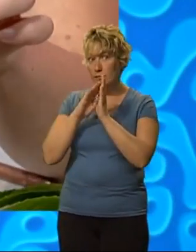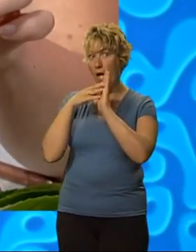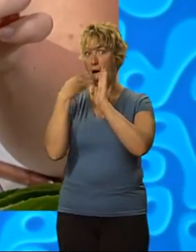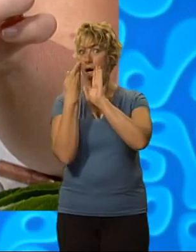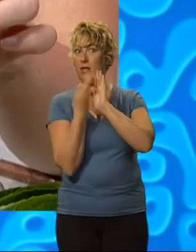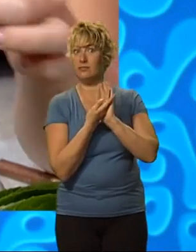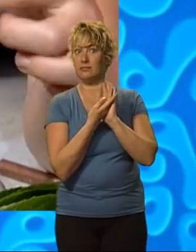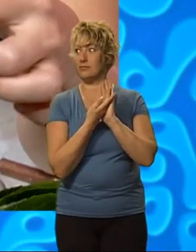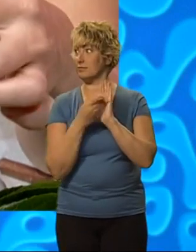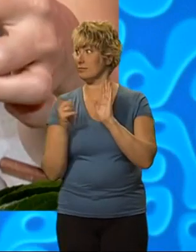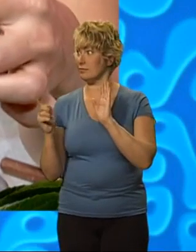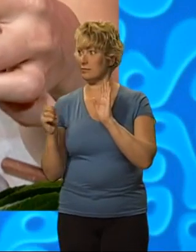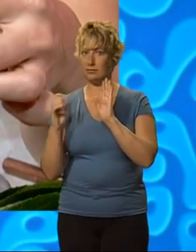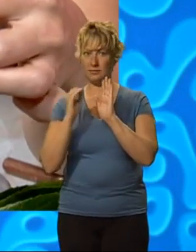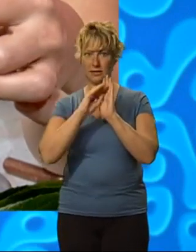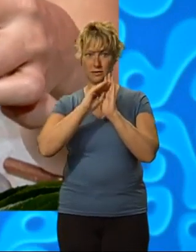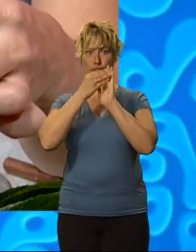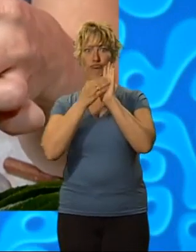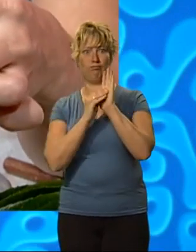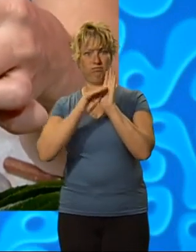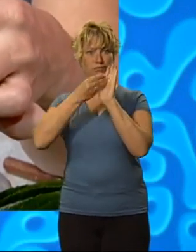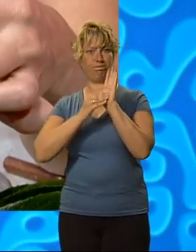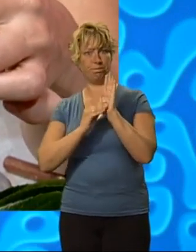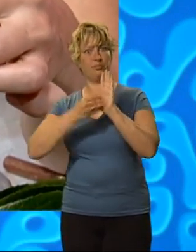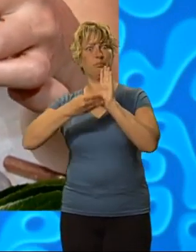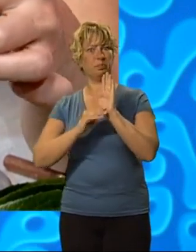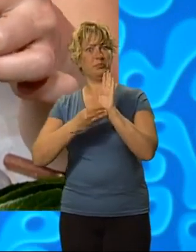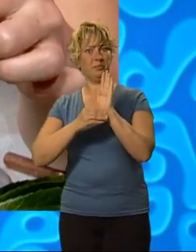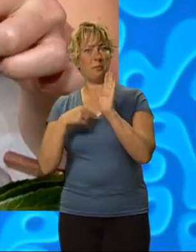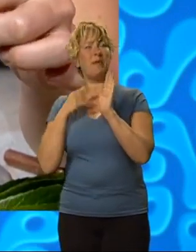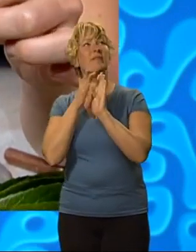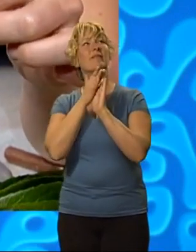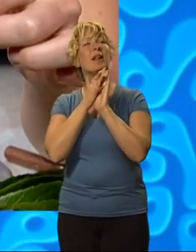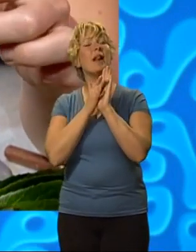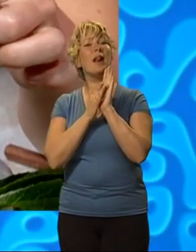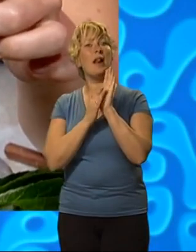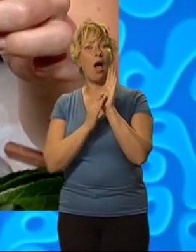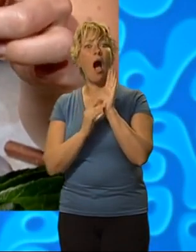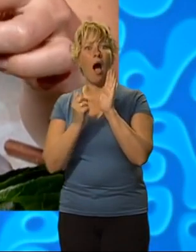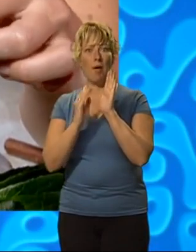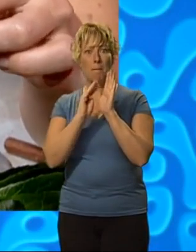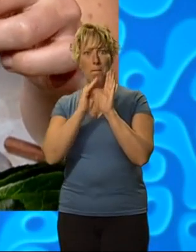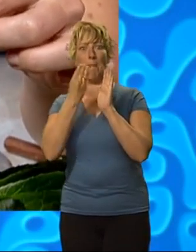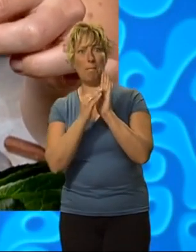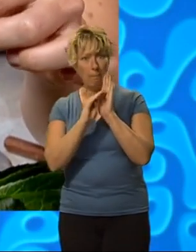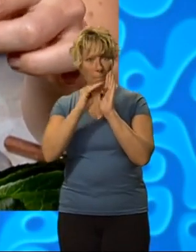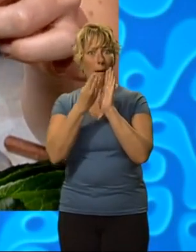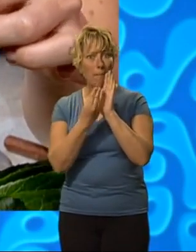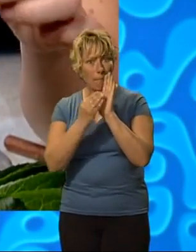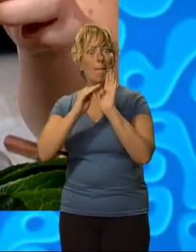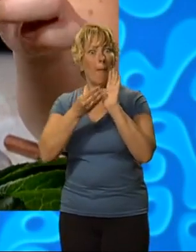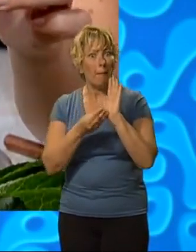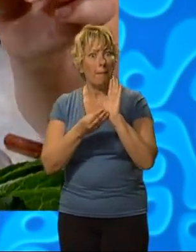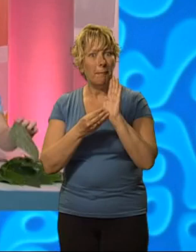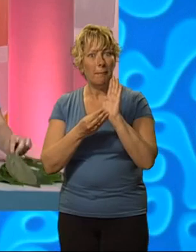over, the pattern actually sticks out of the leaf. If I run my finger over all those lines, there are lots of lumps and